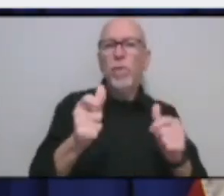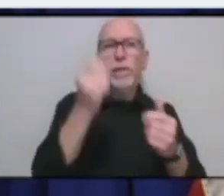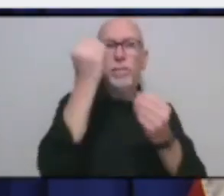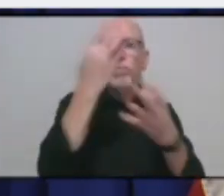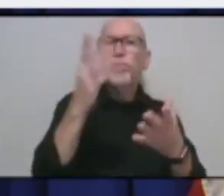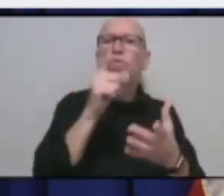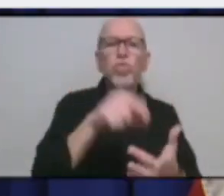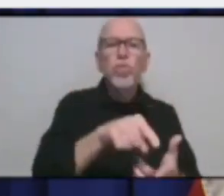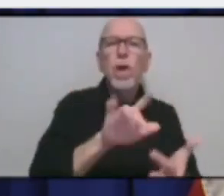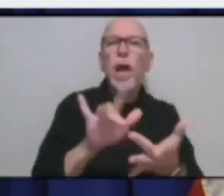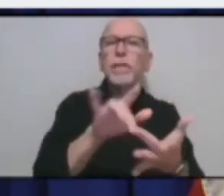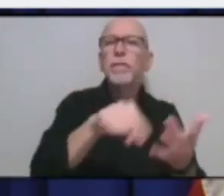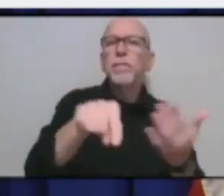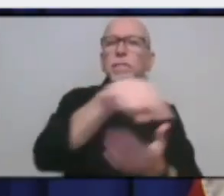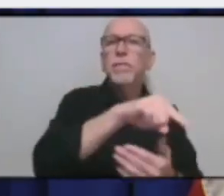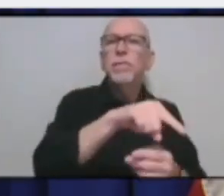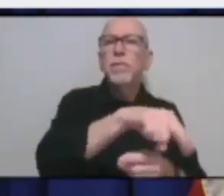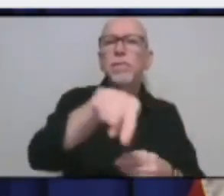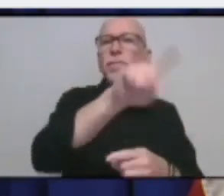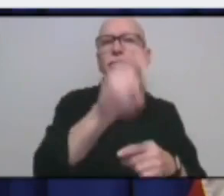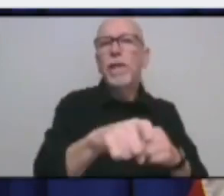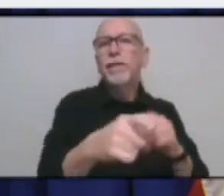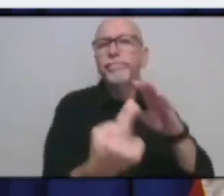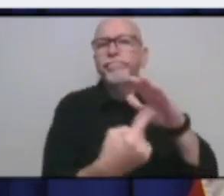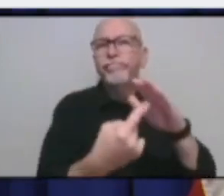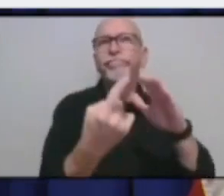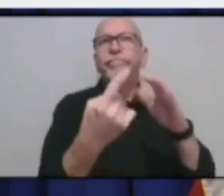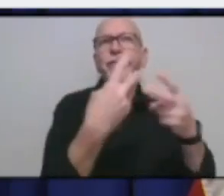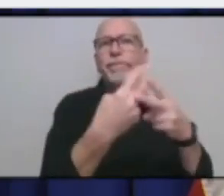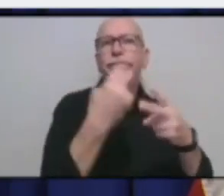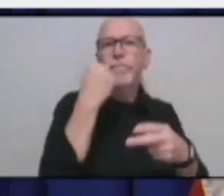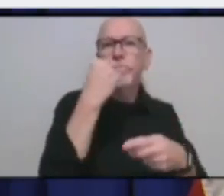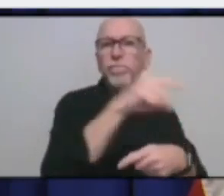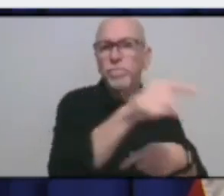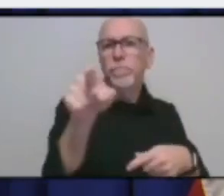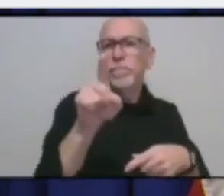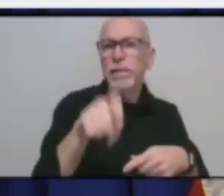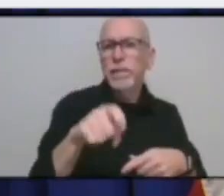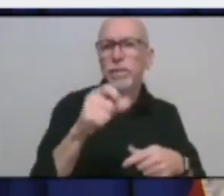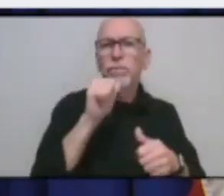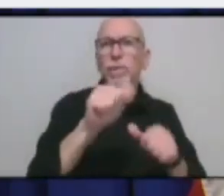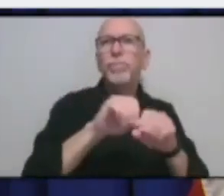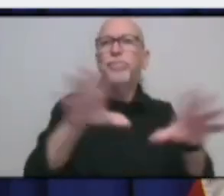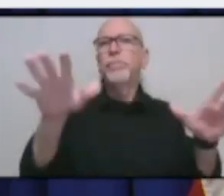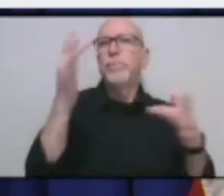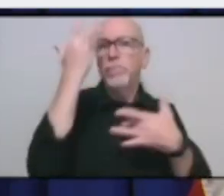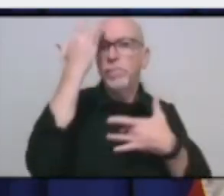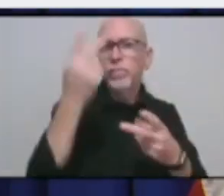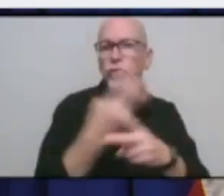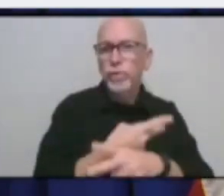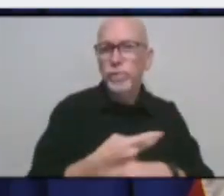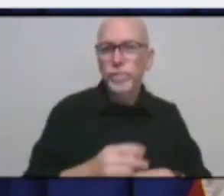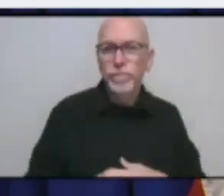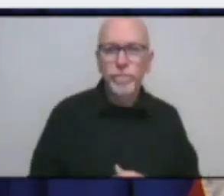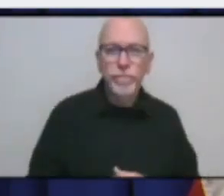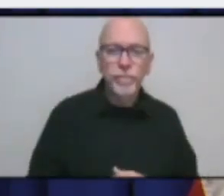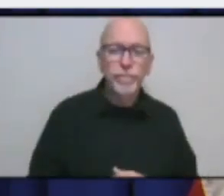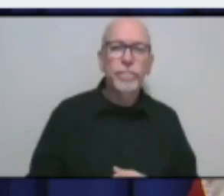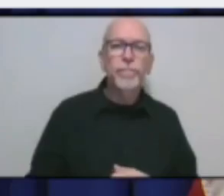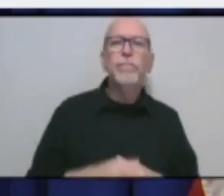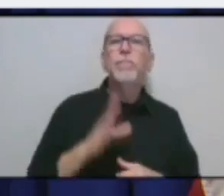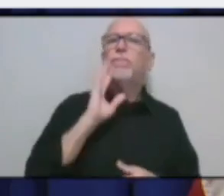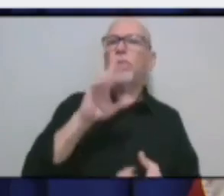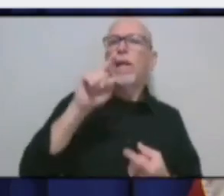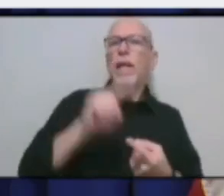contacts of their need to quarantine to prevent further spread of infection. And it helps to reduce turnaround time